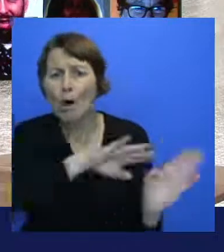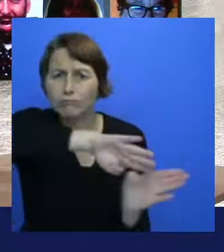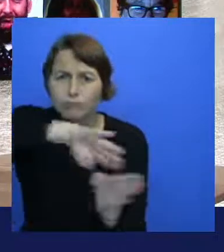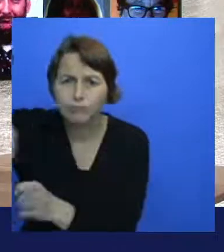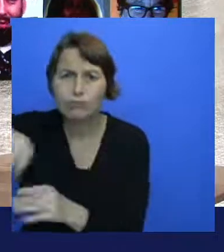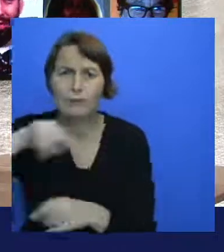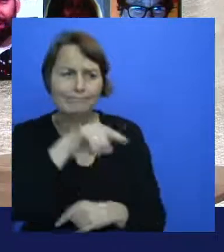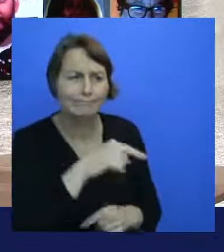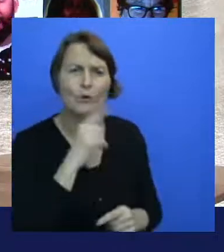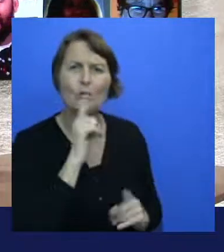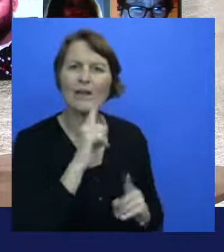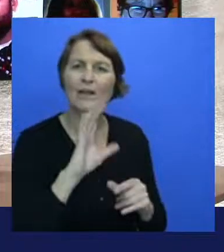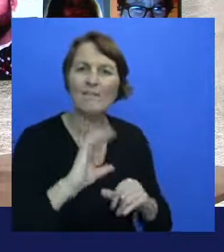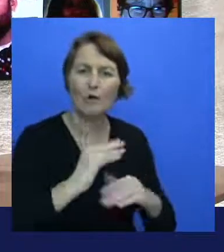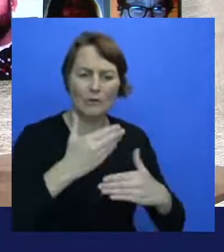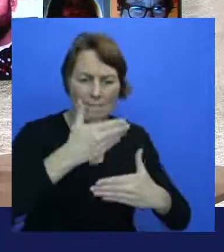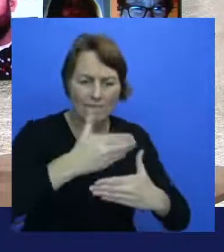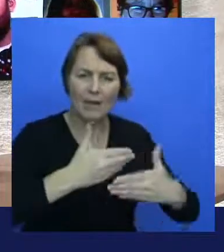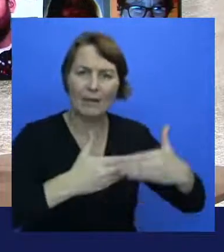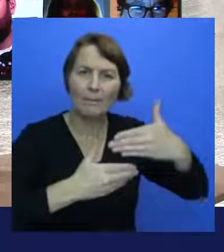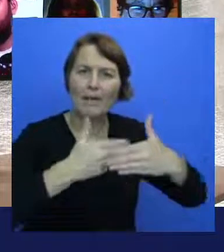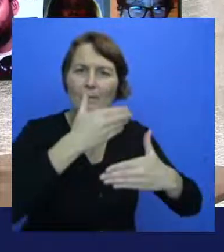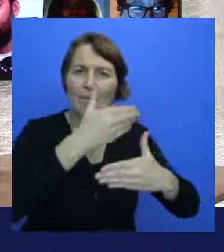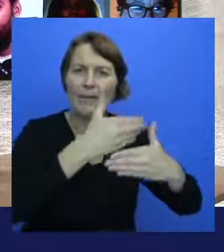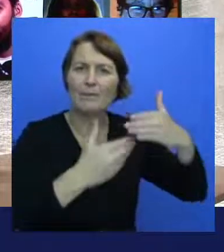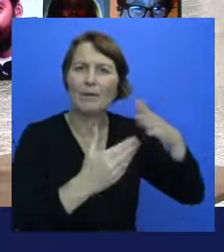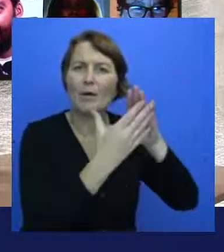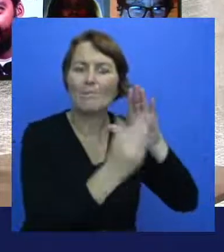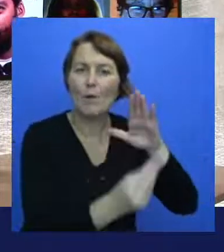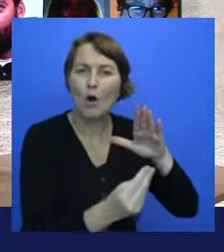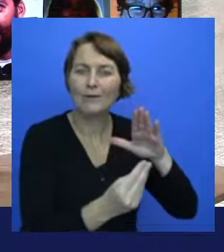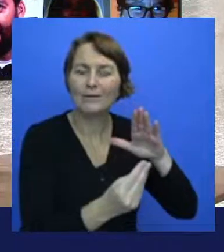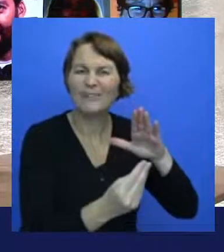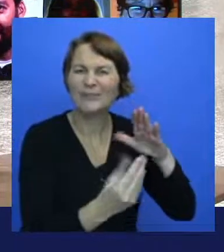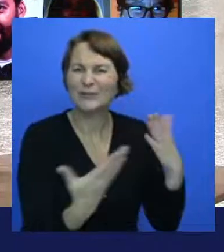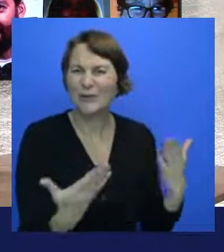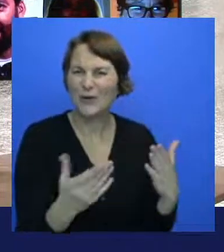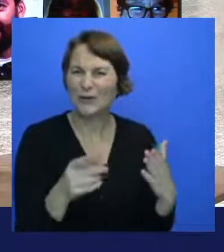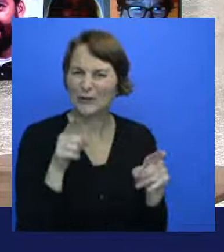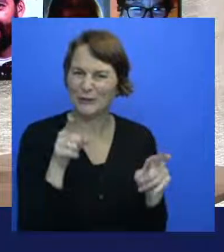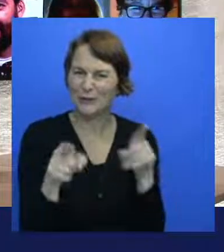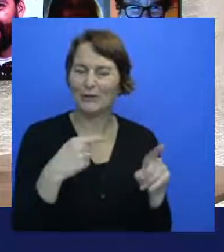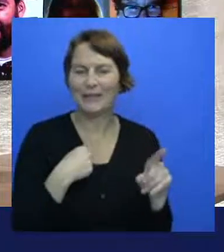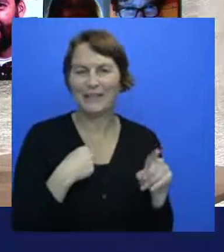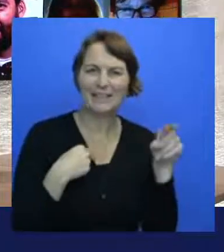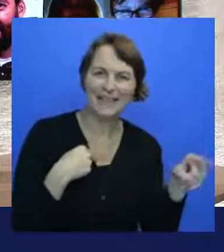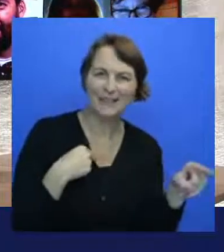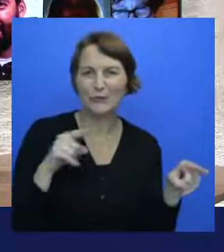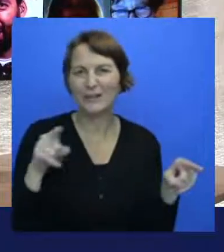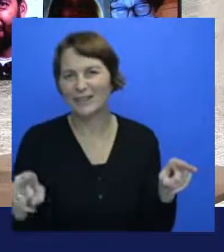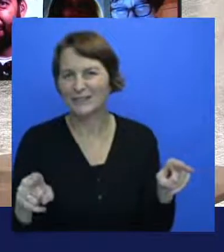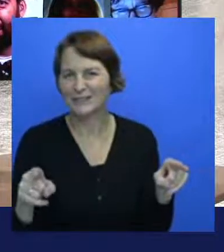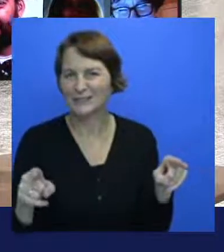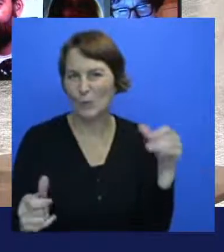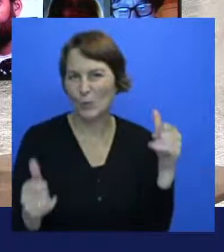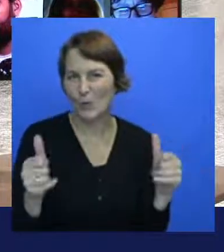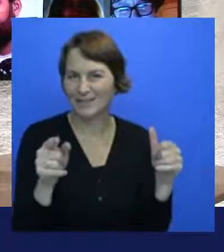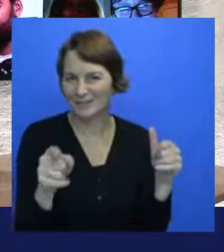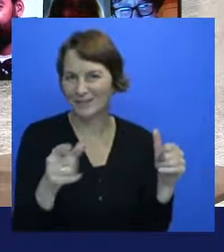top down approach. Which one do you both prefer and why? Do you see my question? I'll start with you,